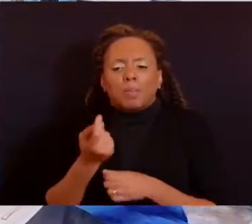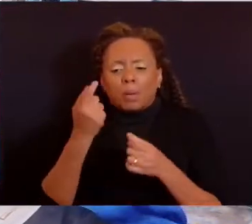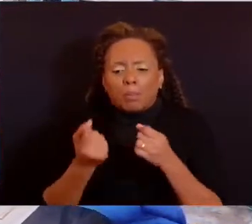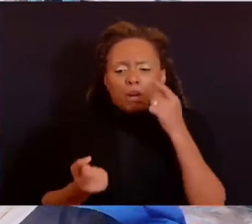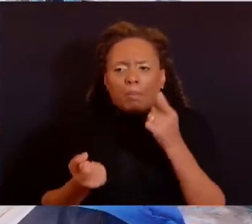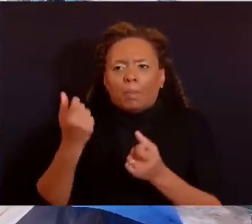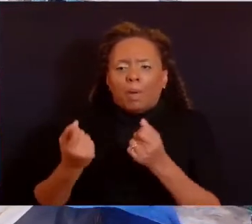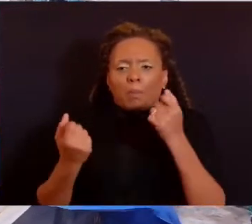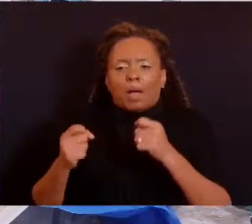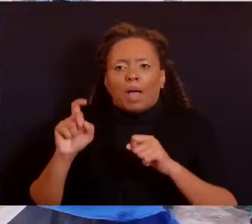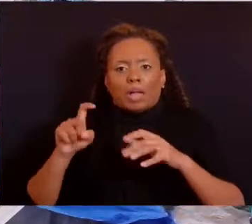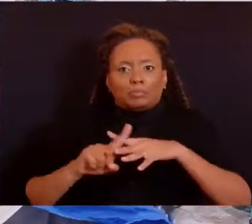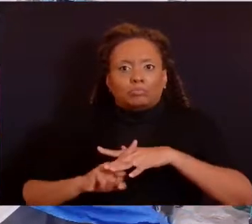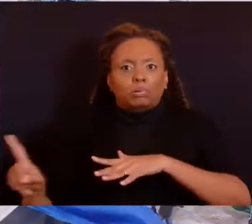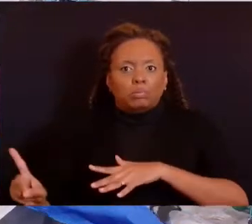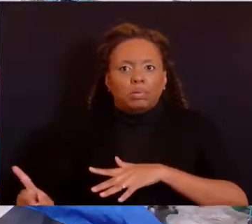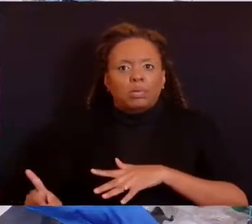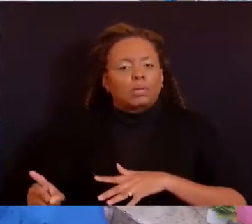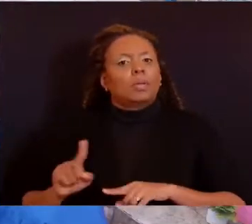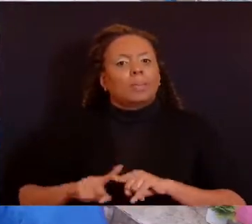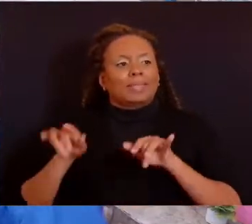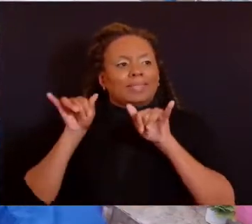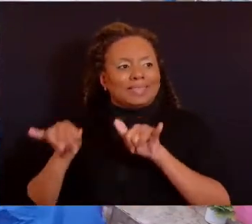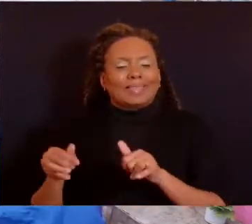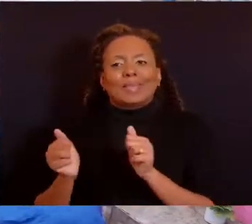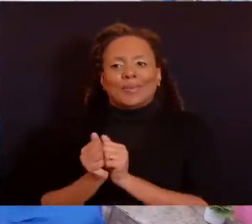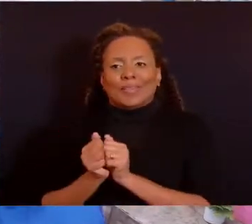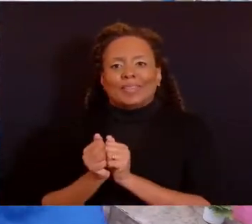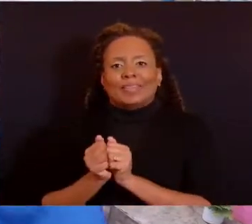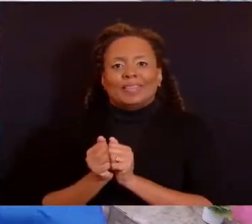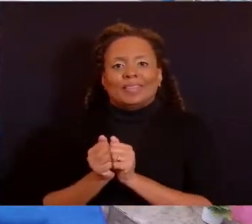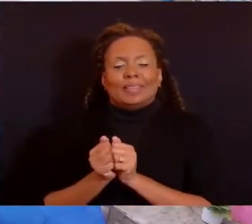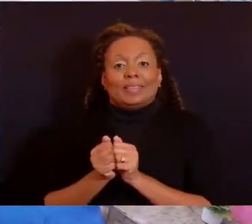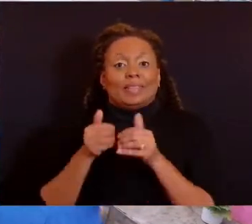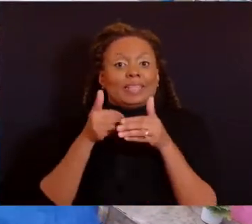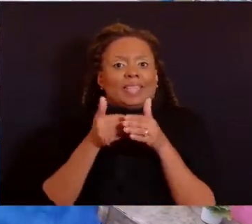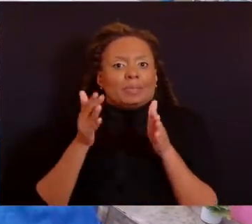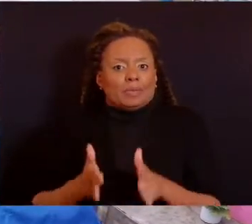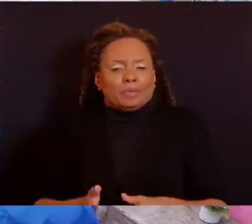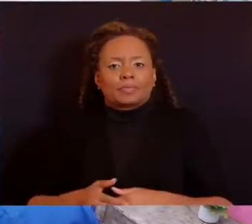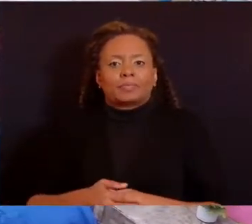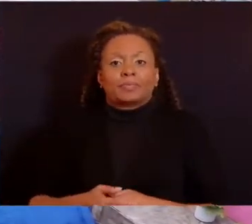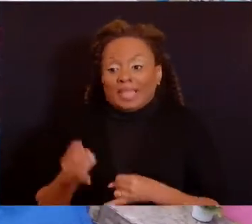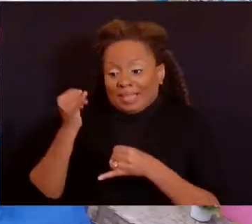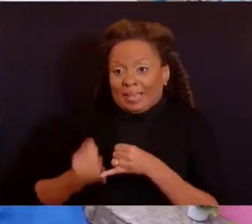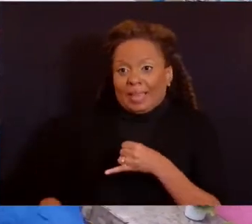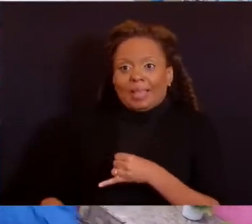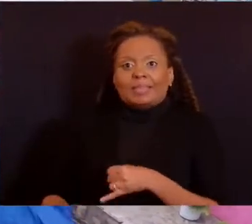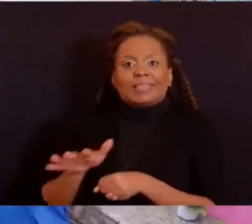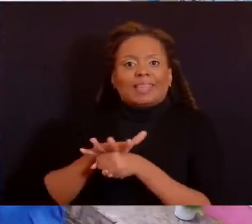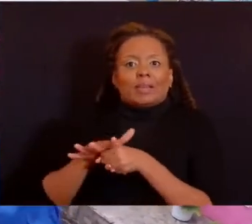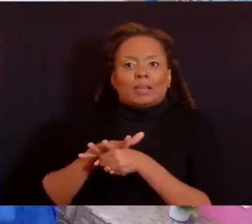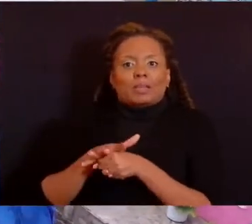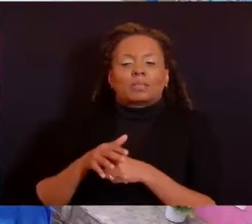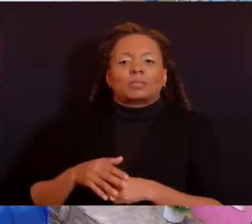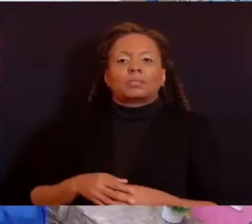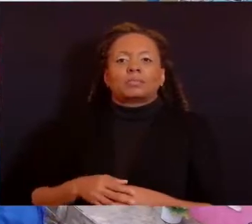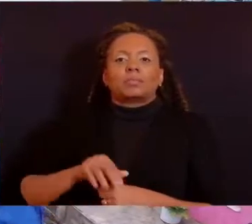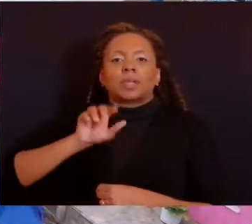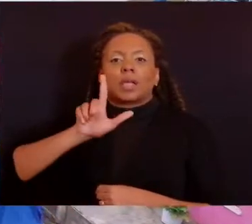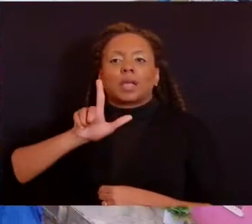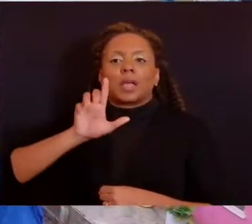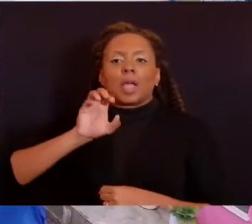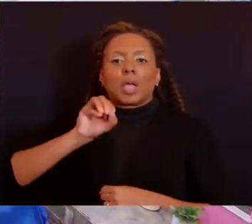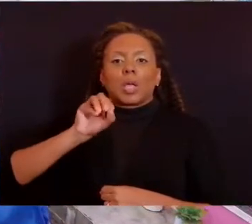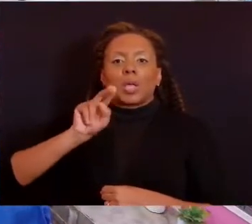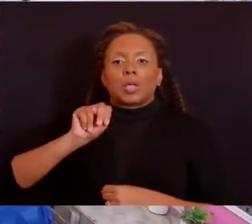neighbors in order to secure themselves. And the last one that I visited today was in Long Bay. But